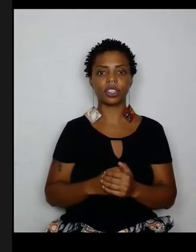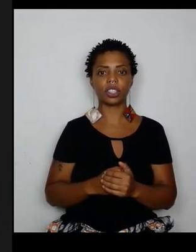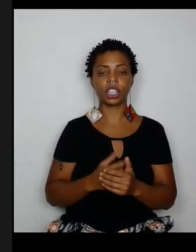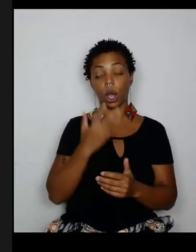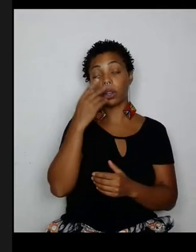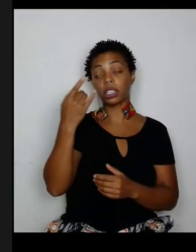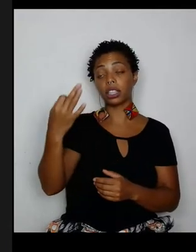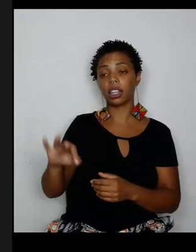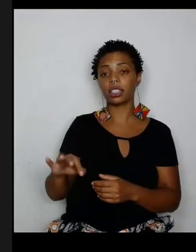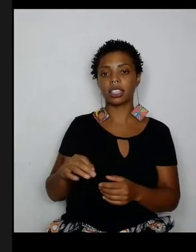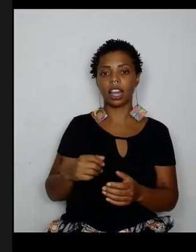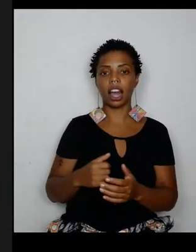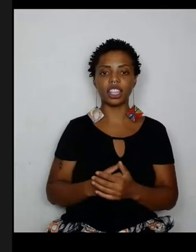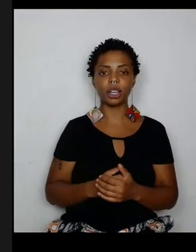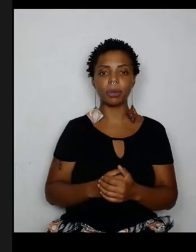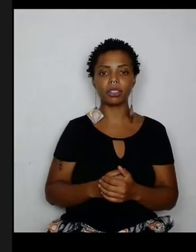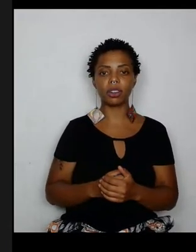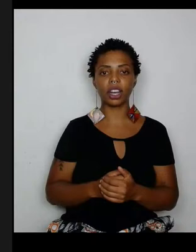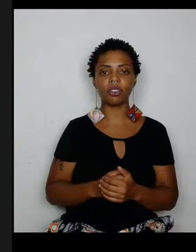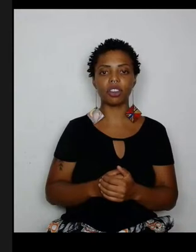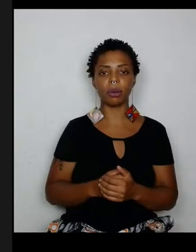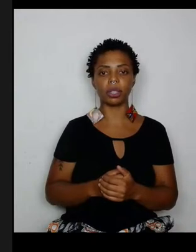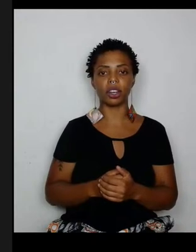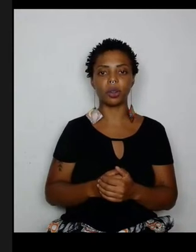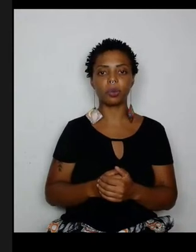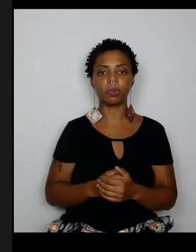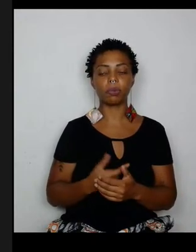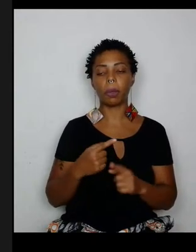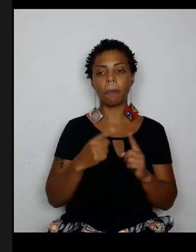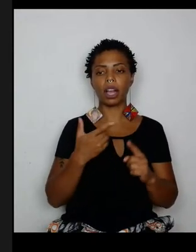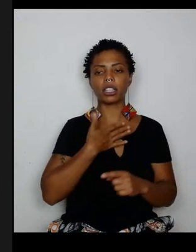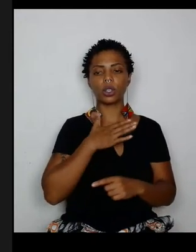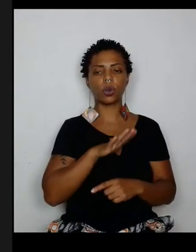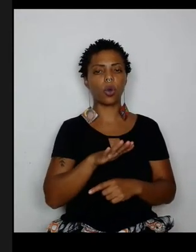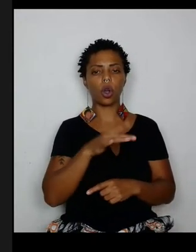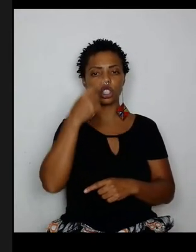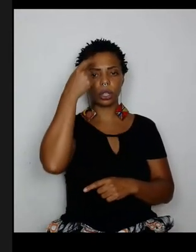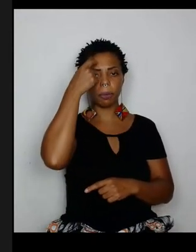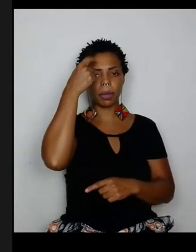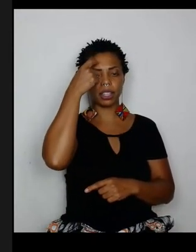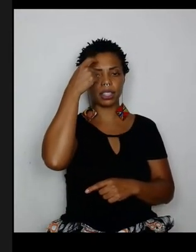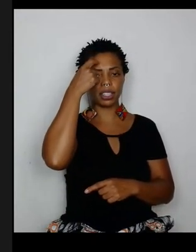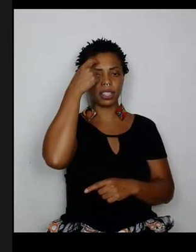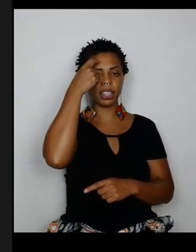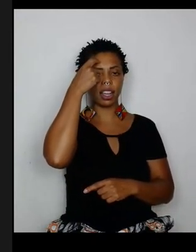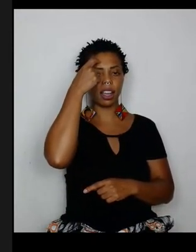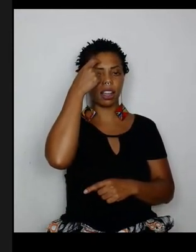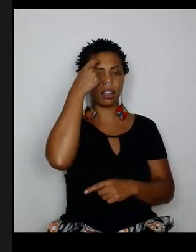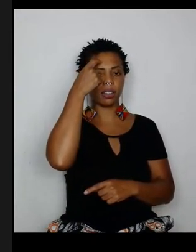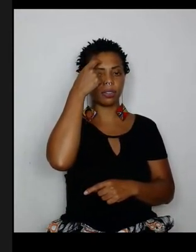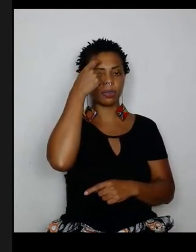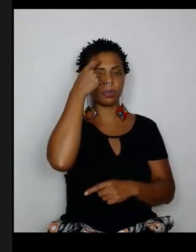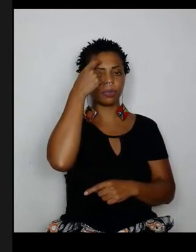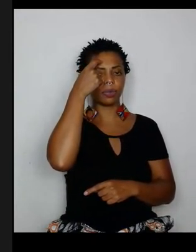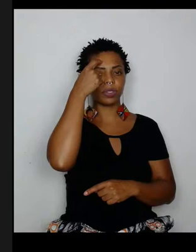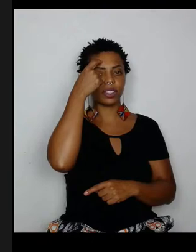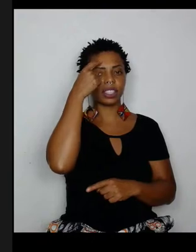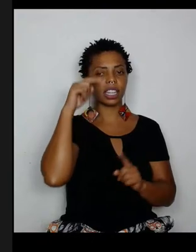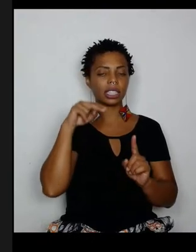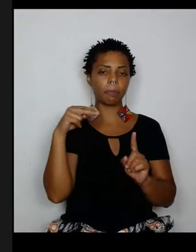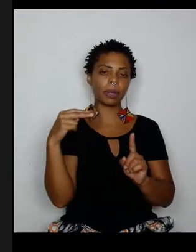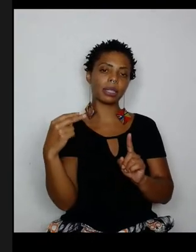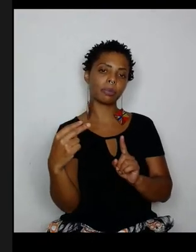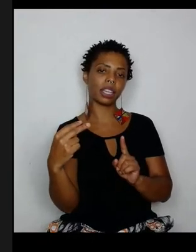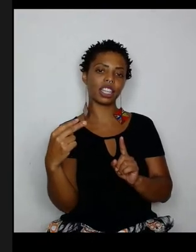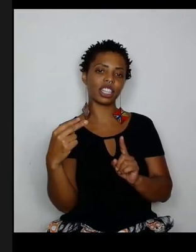route because i think one should look at the work and i think that um you know it would be too easy to